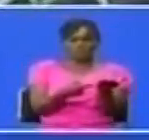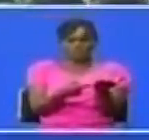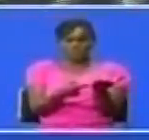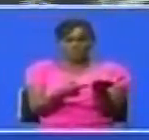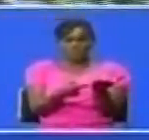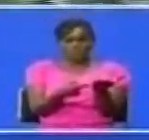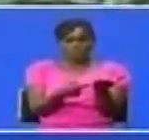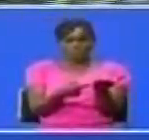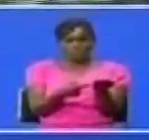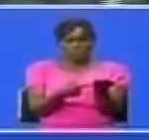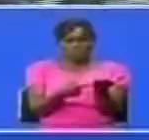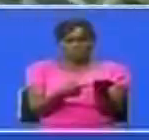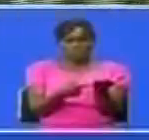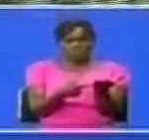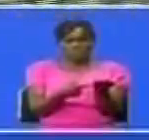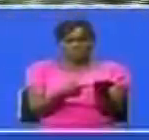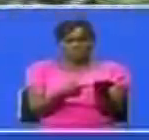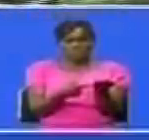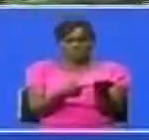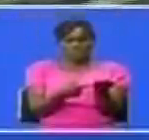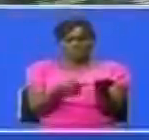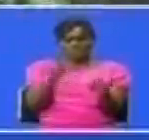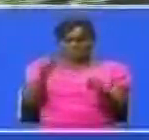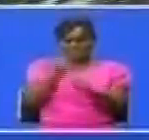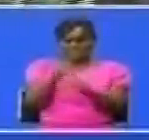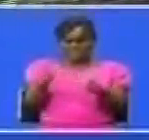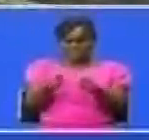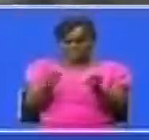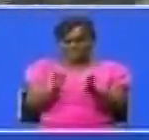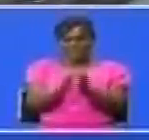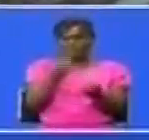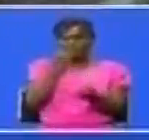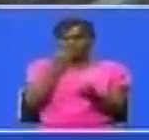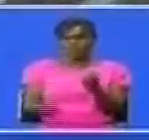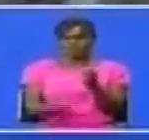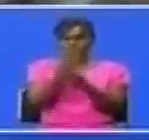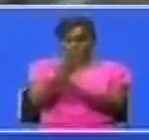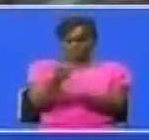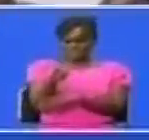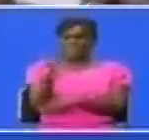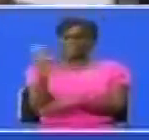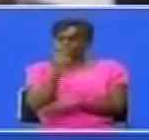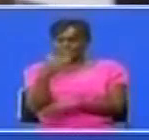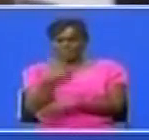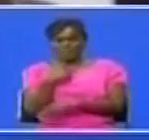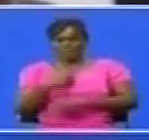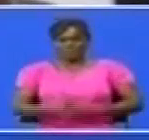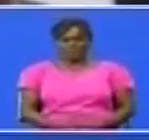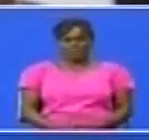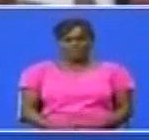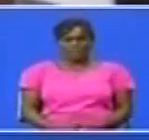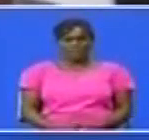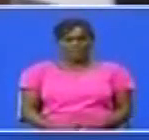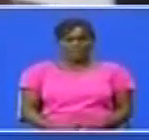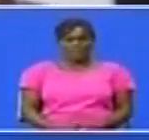to mitigate this vulnerability and boost production, future of food production still remains at risk. Irrigated maize